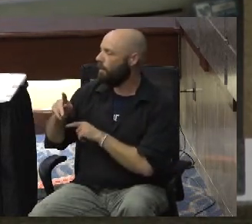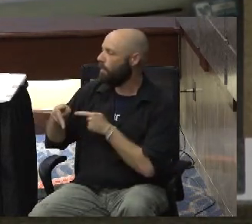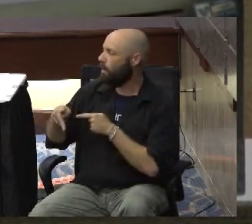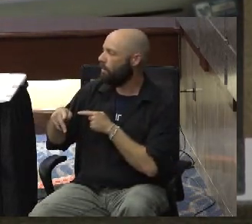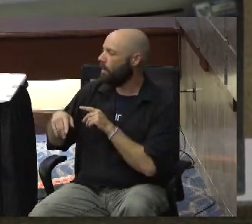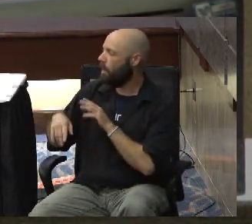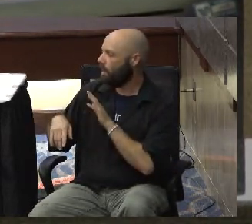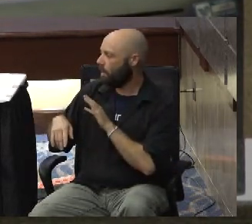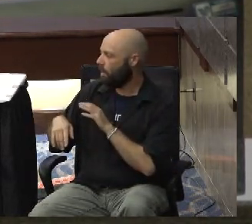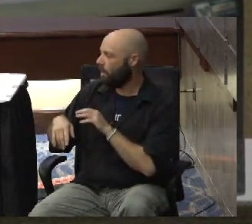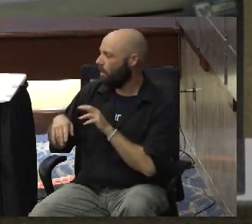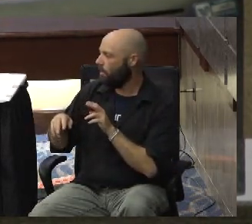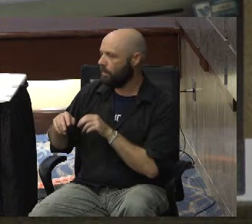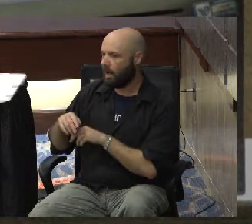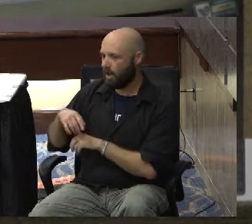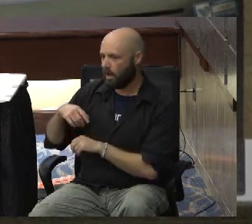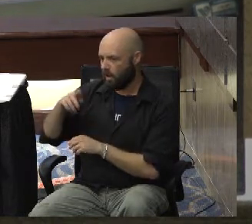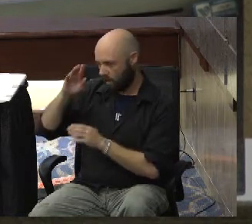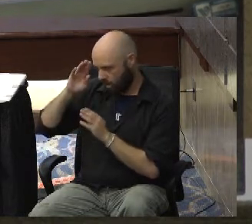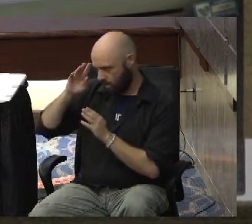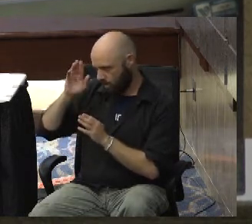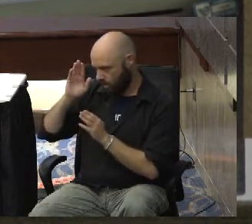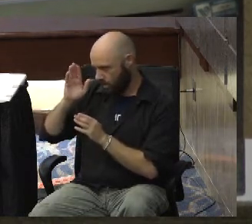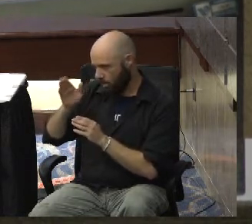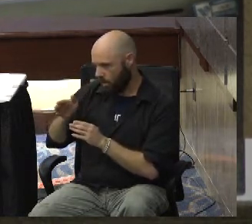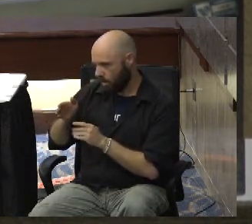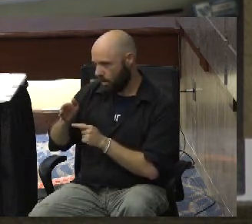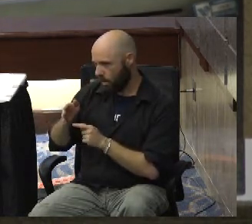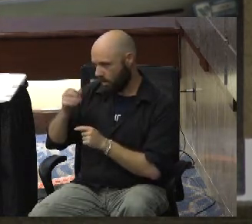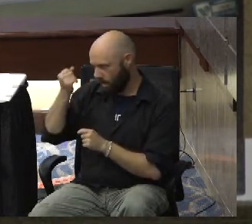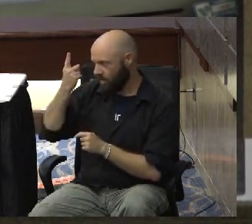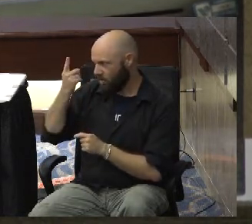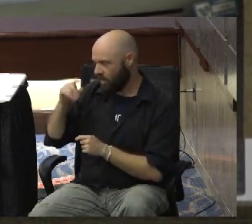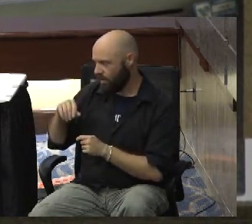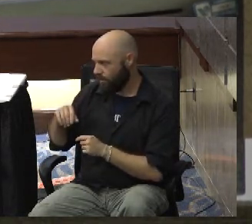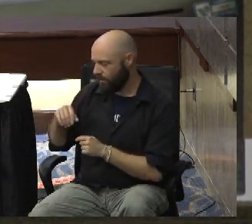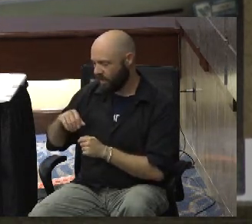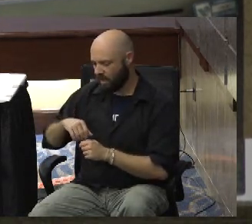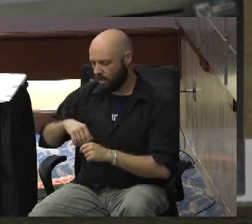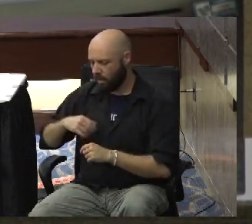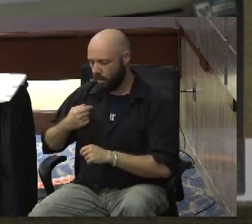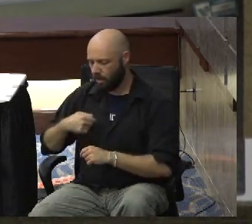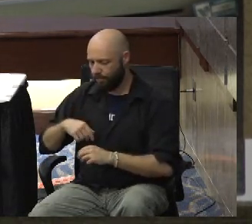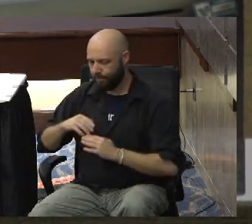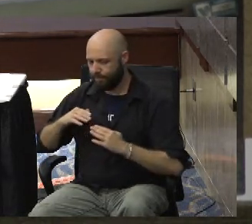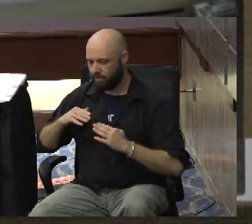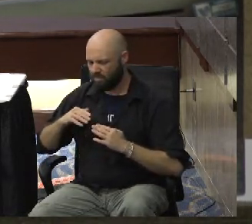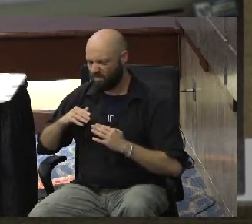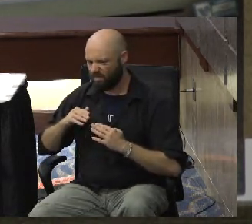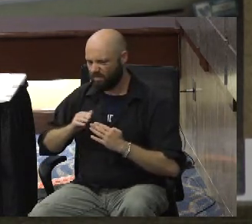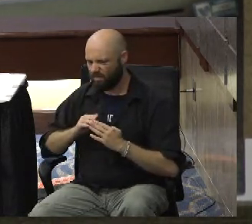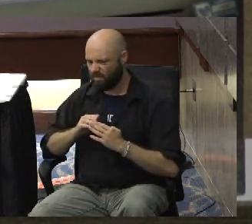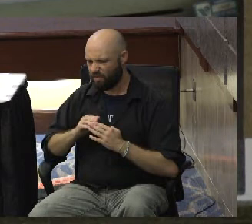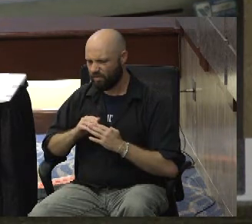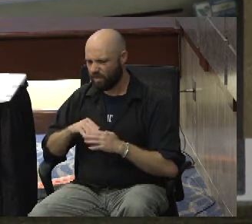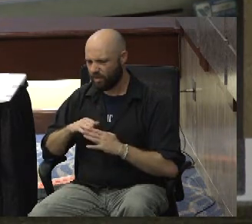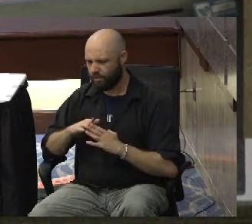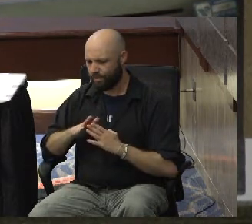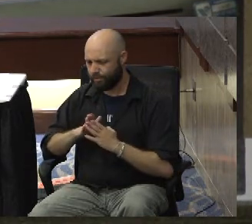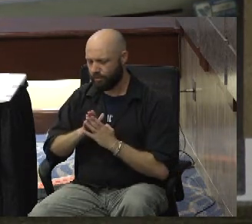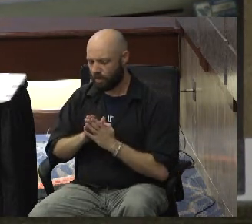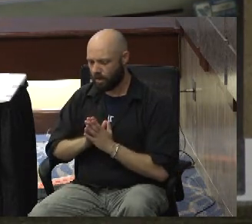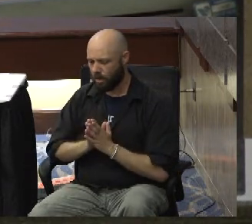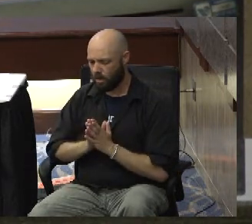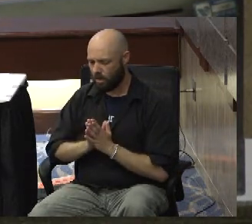that there's time that a stand can be taken But for me, the reason I come down on this is